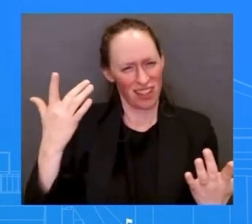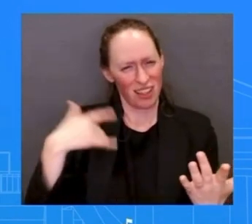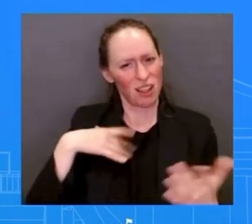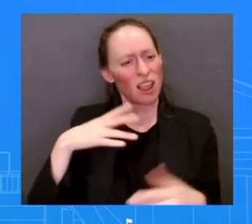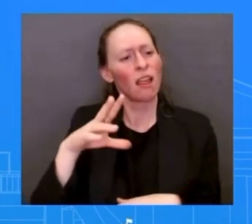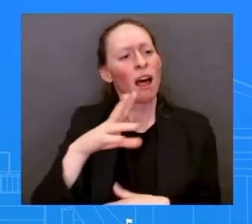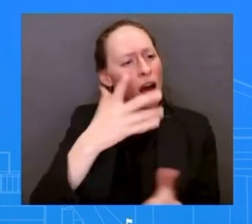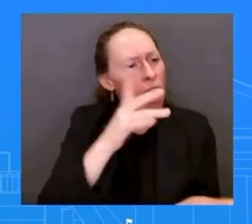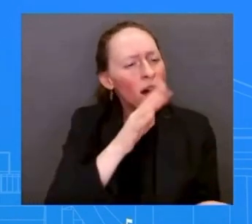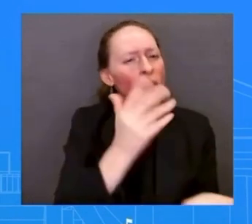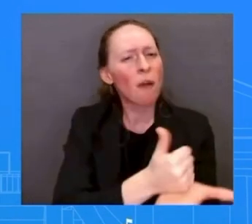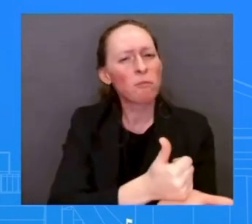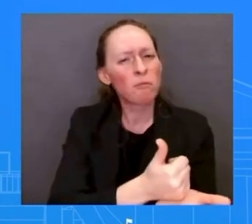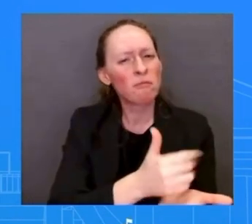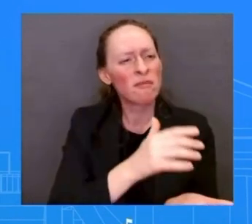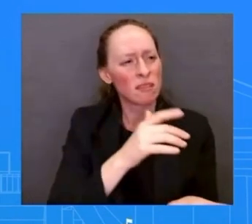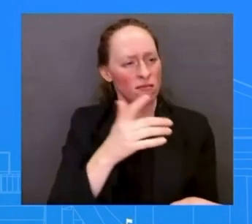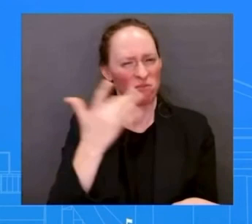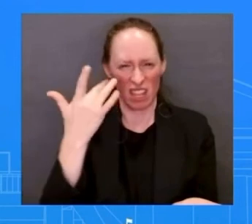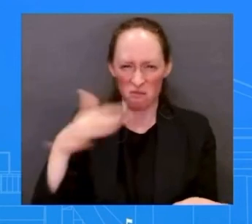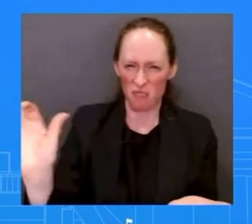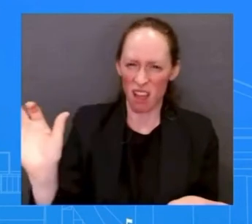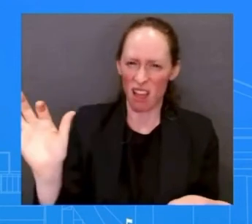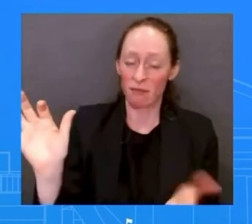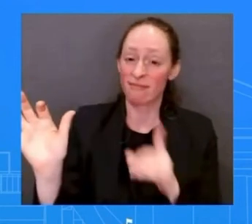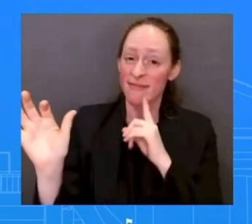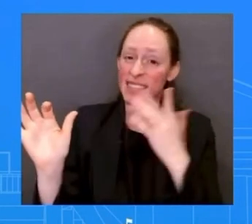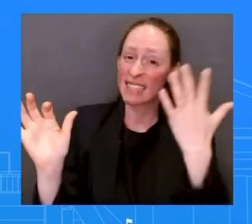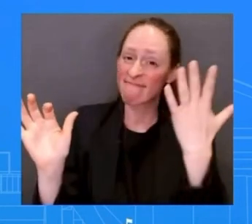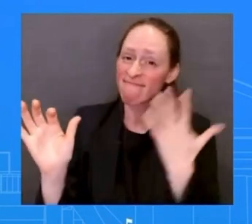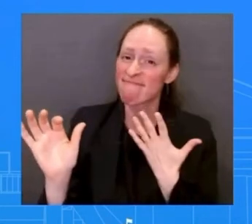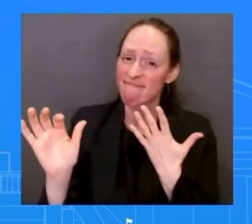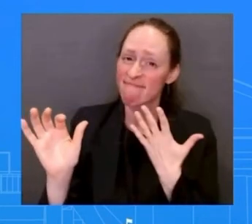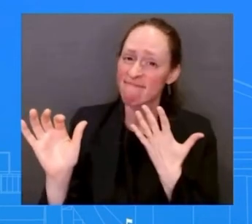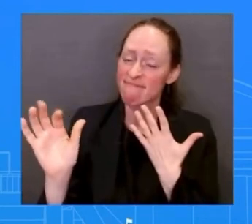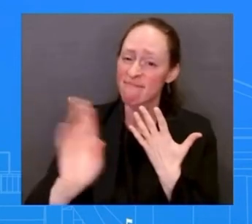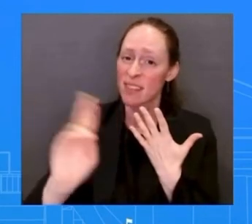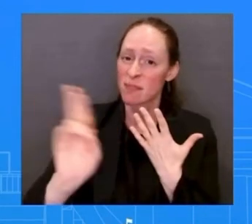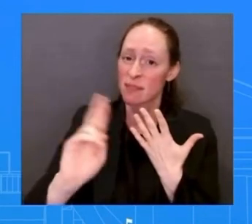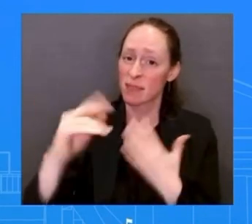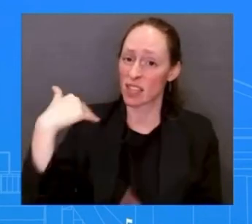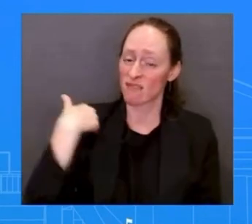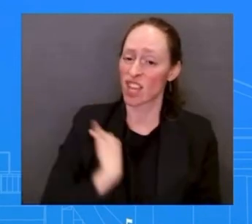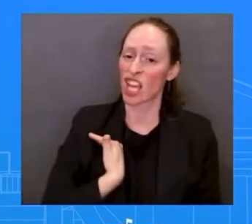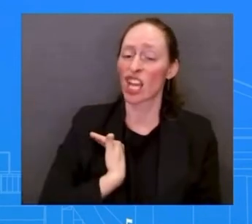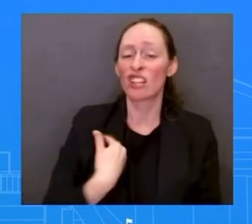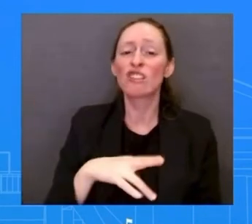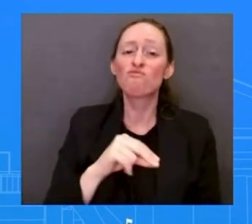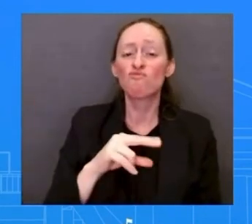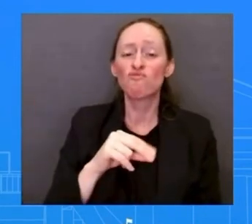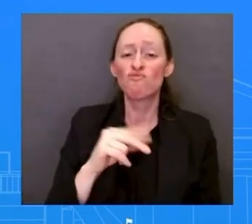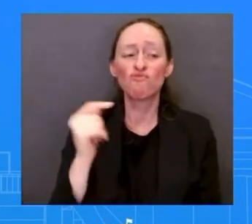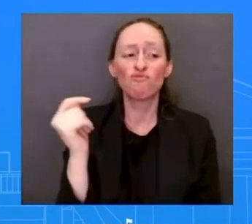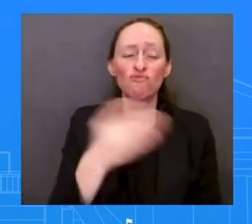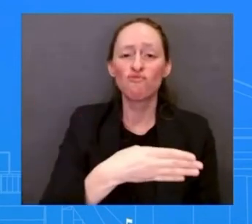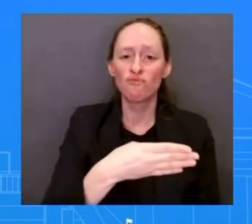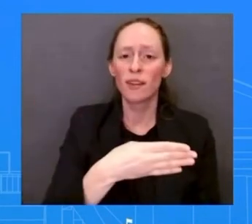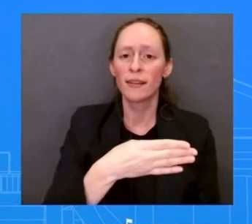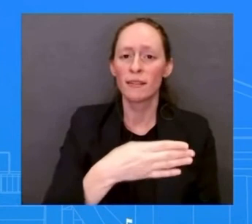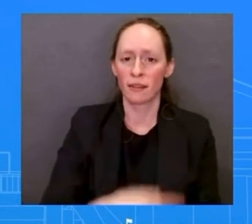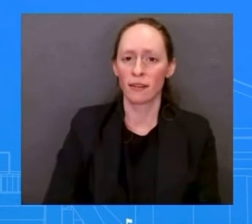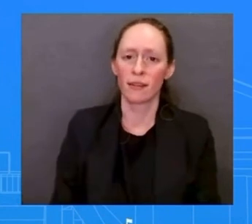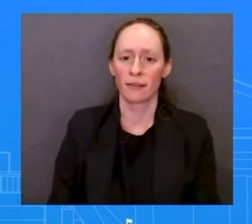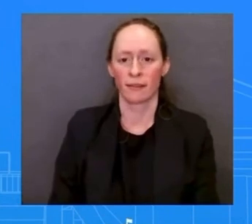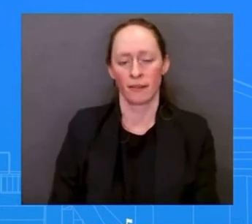unfortunate that Republicans think that they don't need relief. And we're talking about people in their own district. And so that is what is